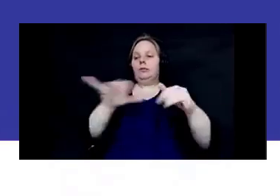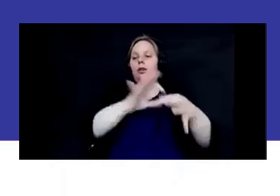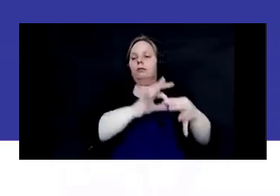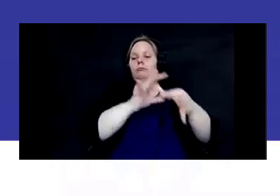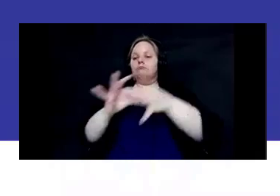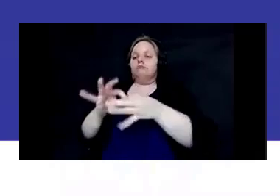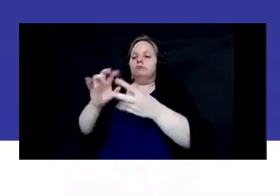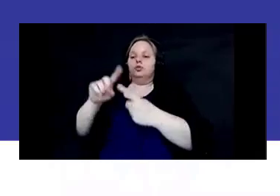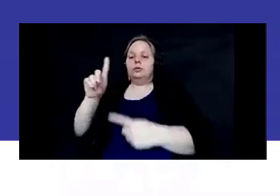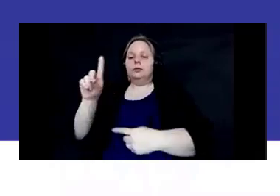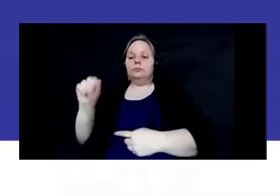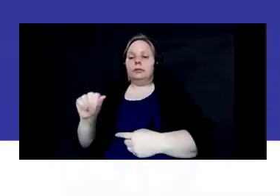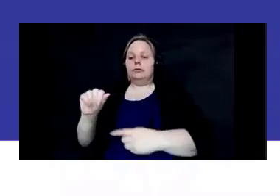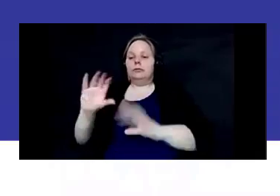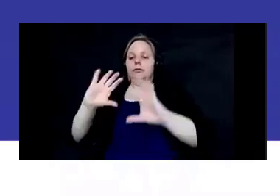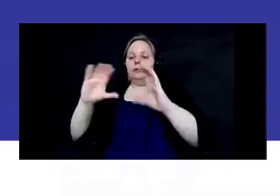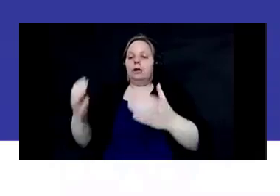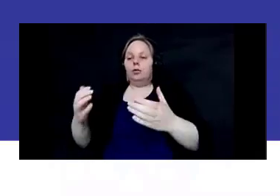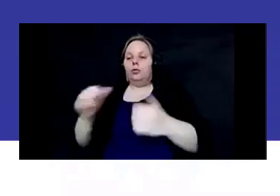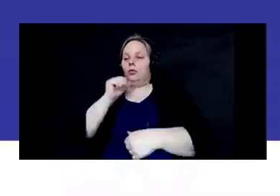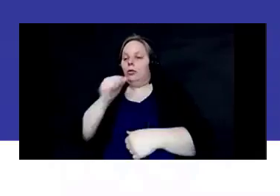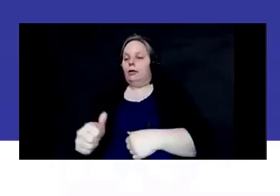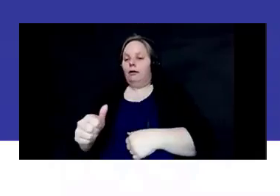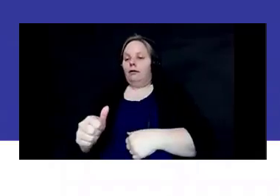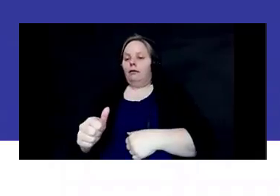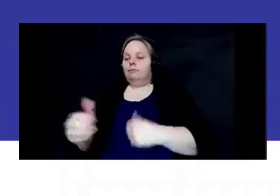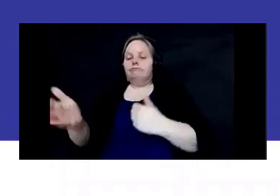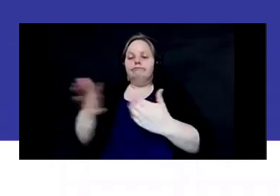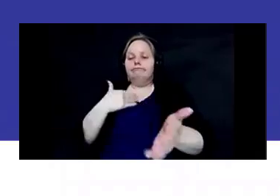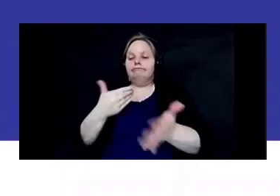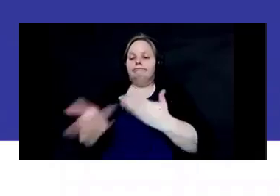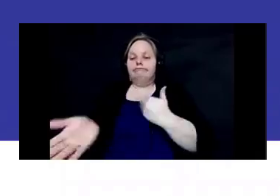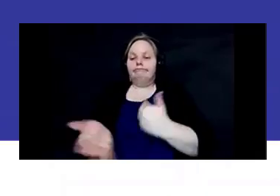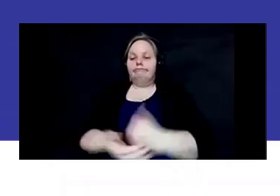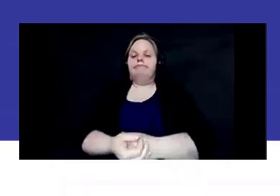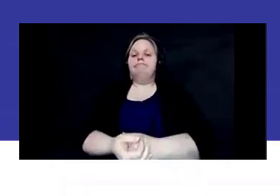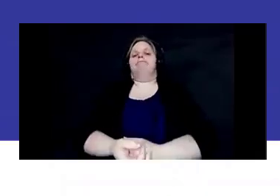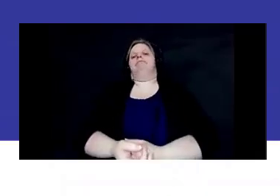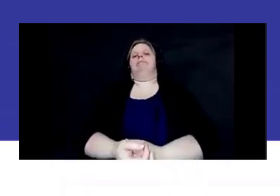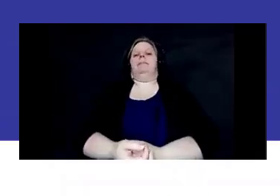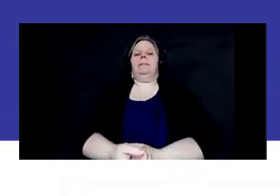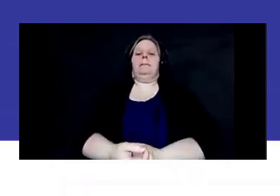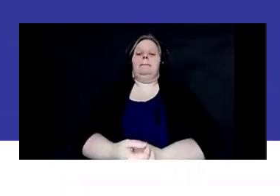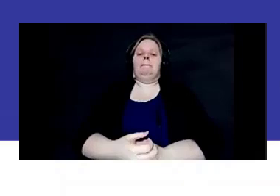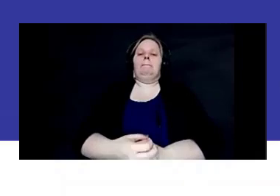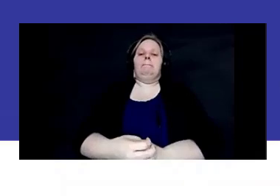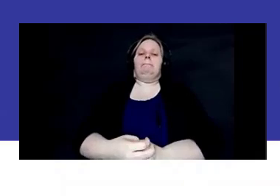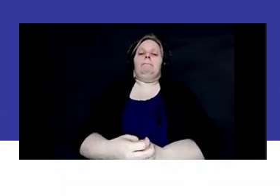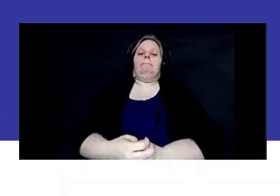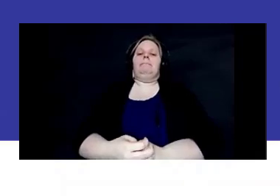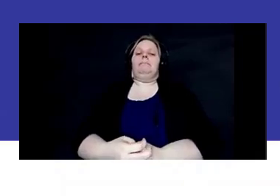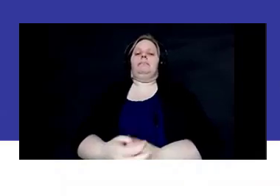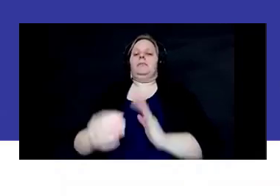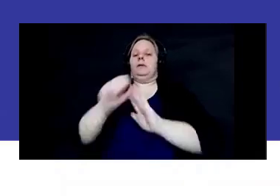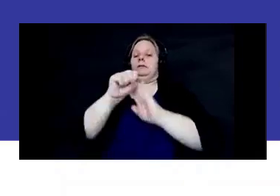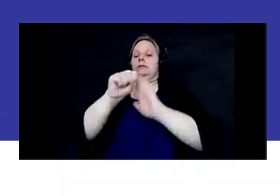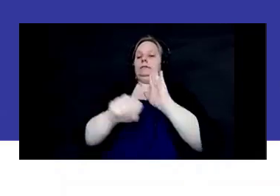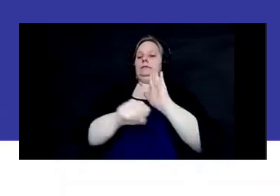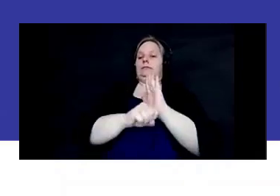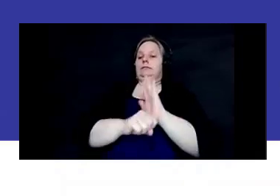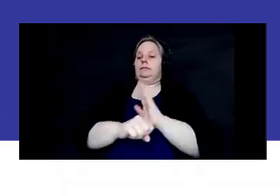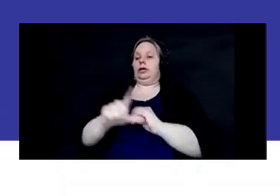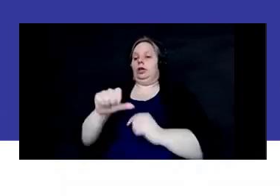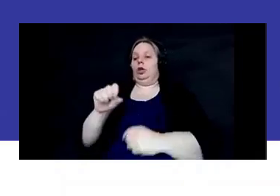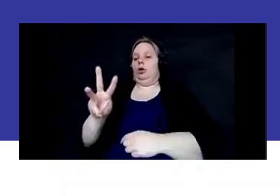the disability category in which the child has been classified. Our state statute, which is the